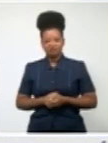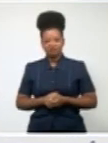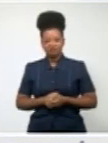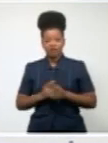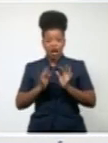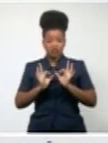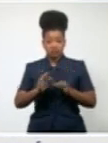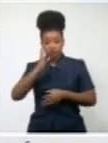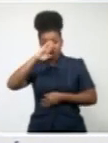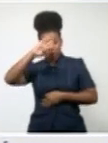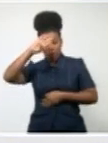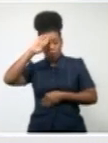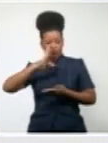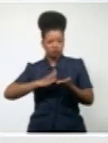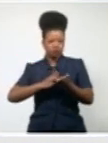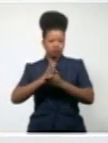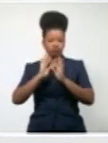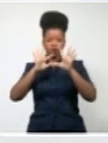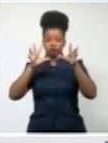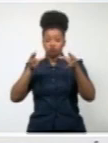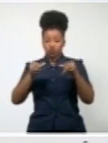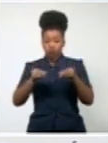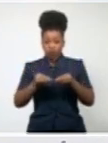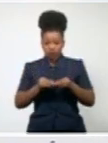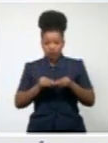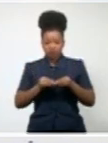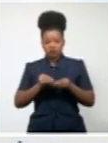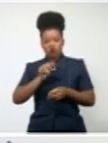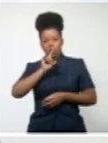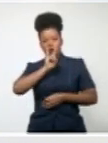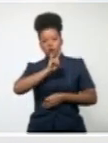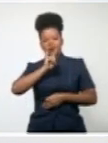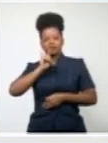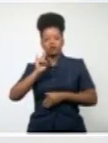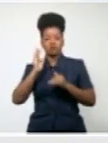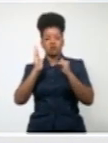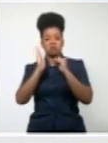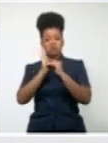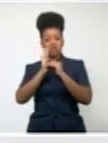So, and at this moment, Cuba has already accumulated